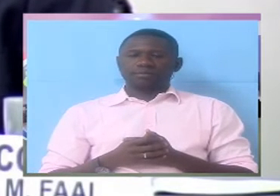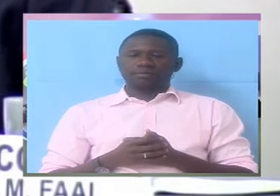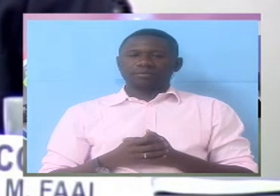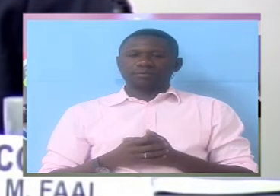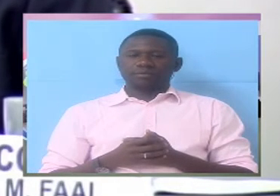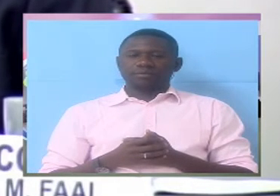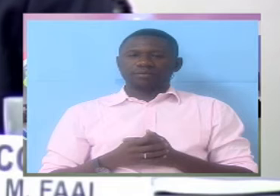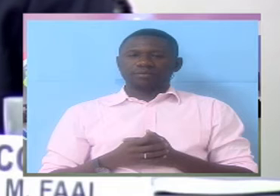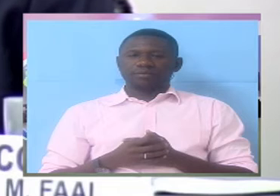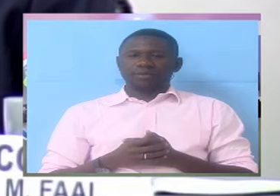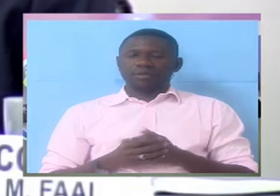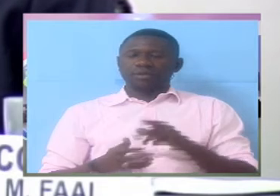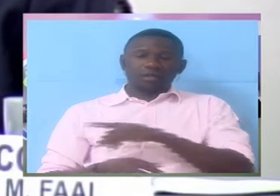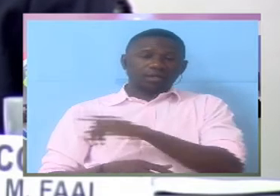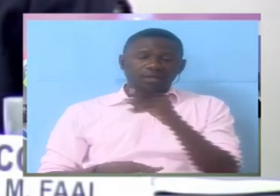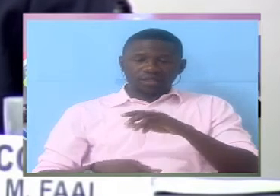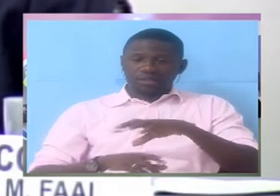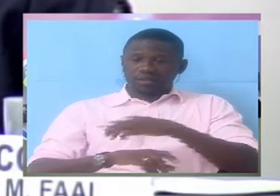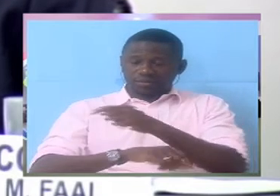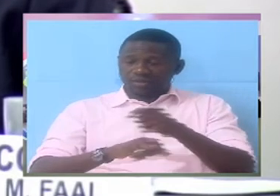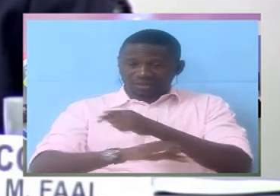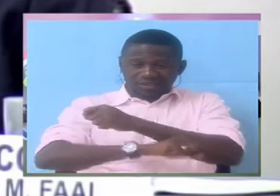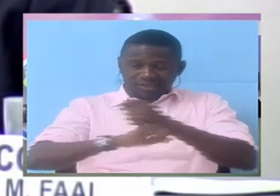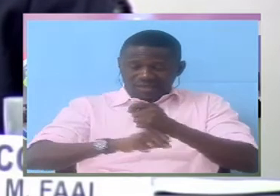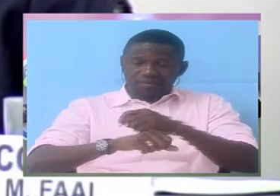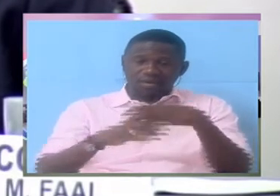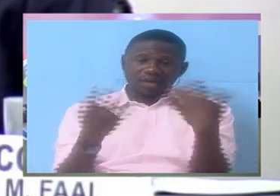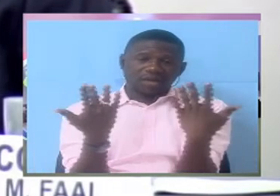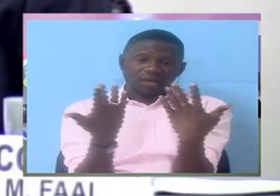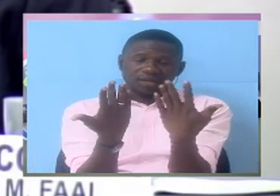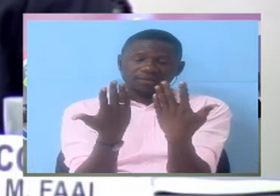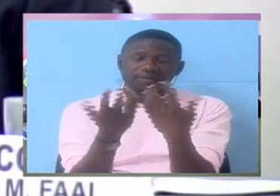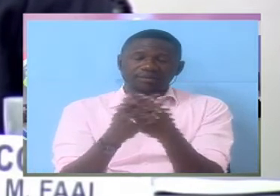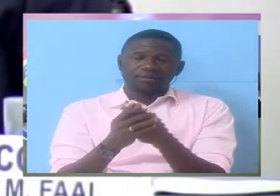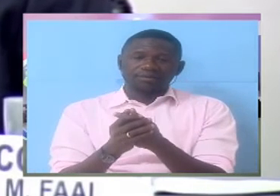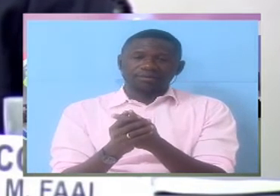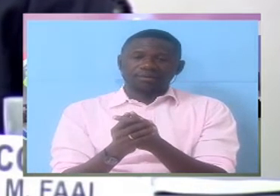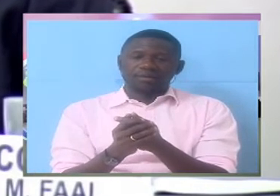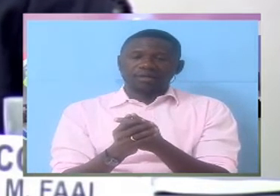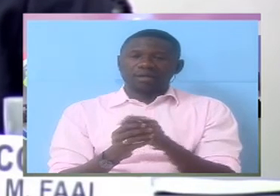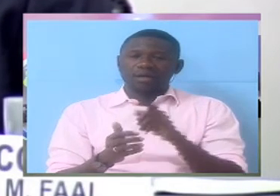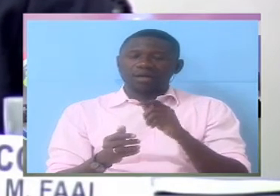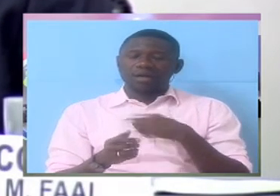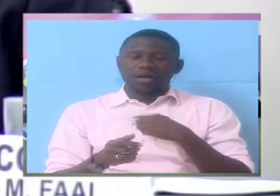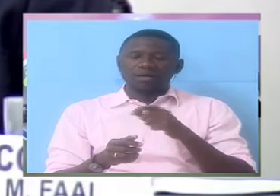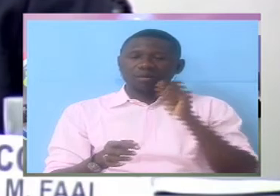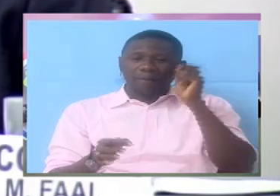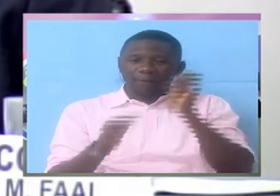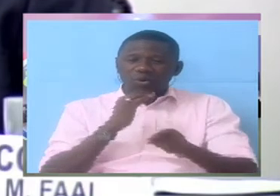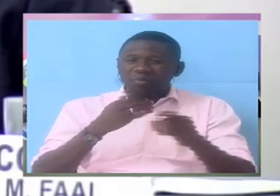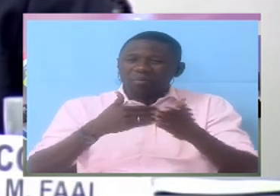They tied my hands. Yembulol city. And bone plastic on my body.